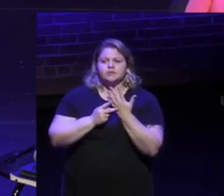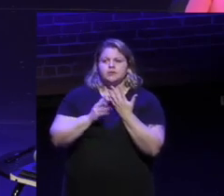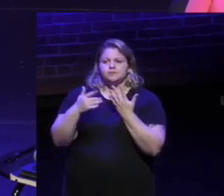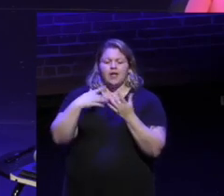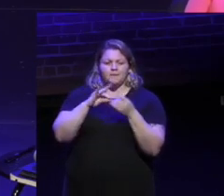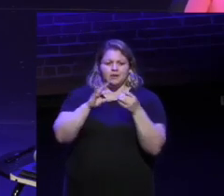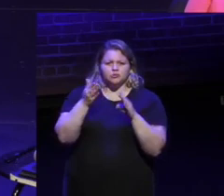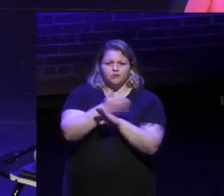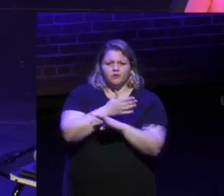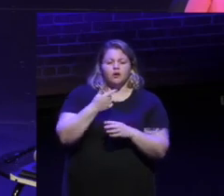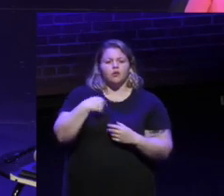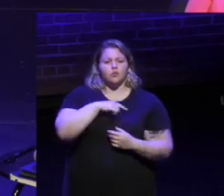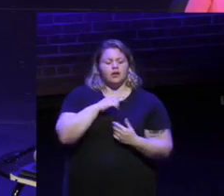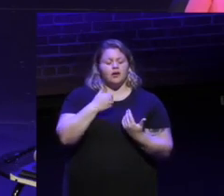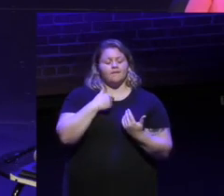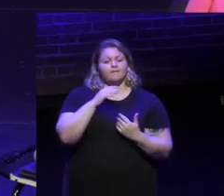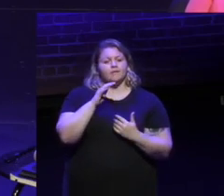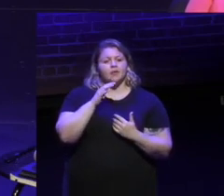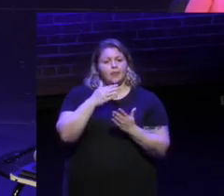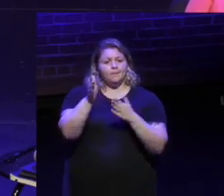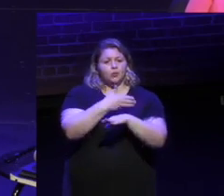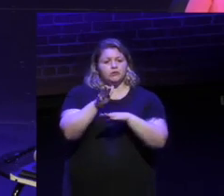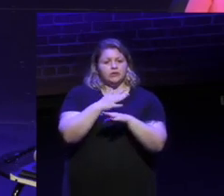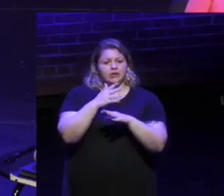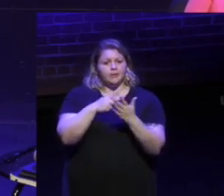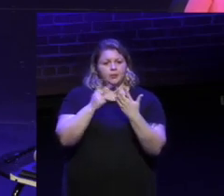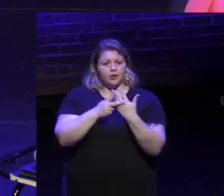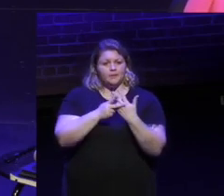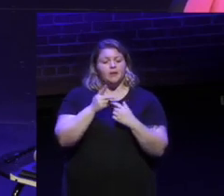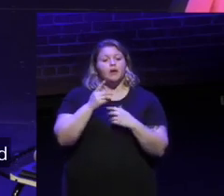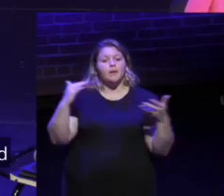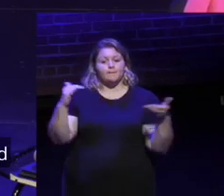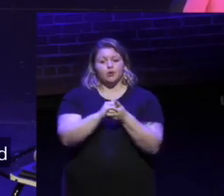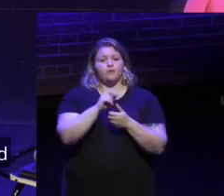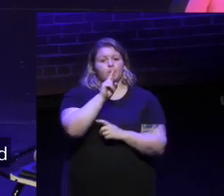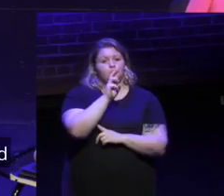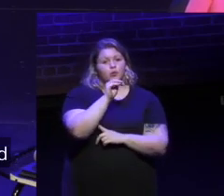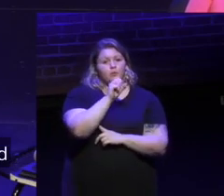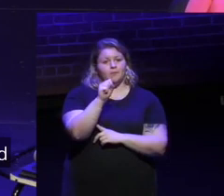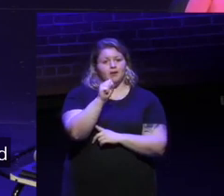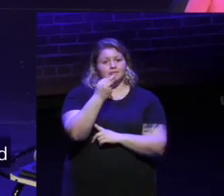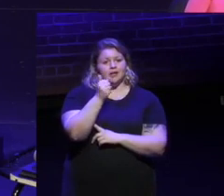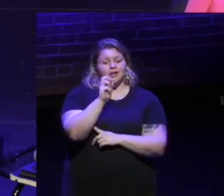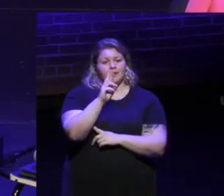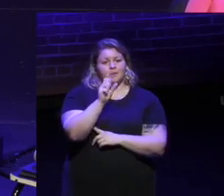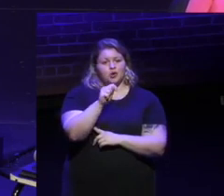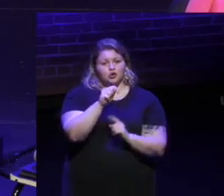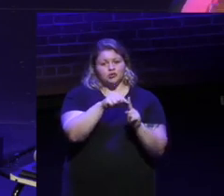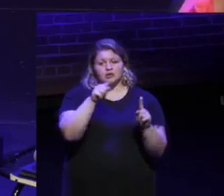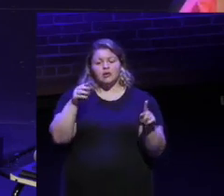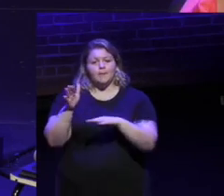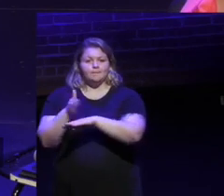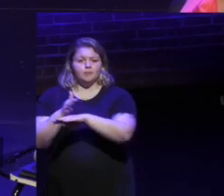with the Adaptive Music Program. That's a partnership between UMass Amherst, the Community Music School in Springfield, and the